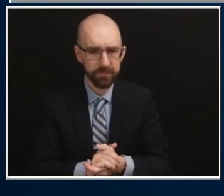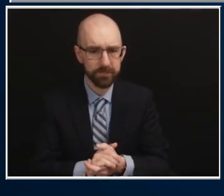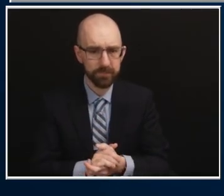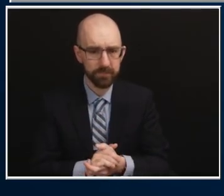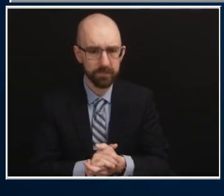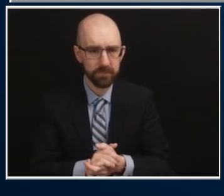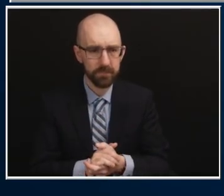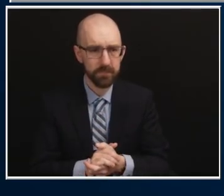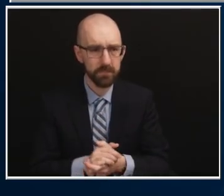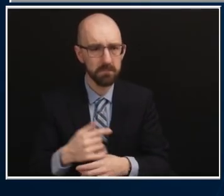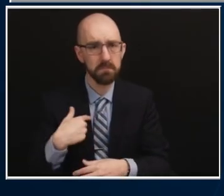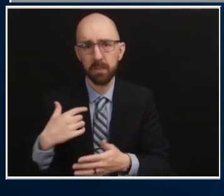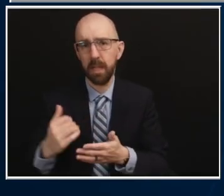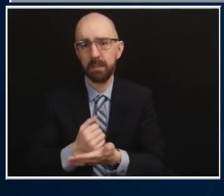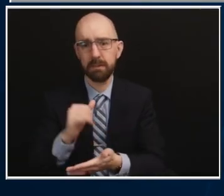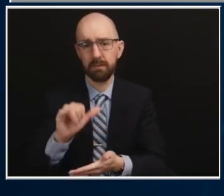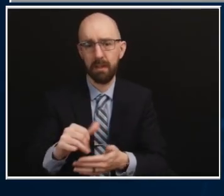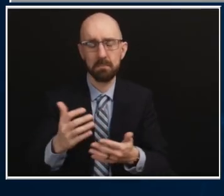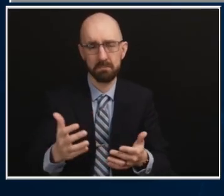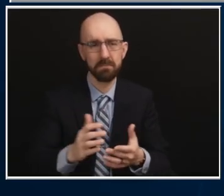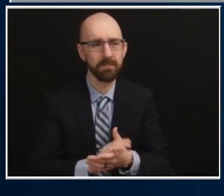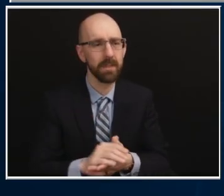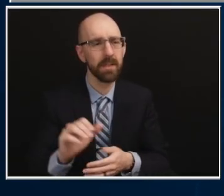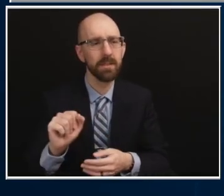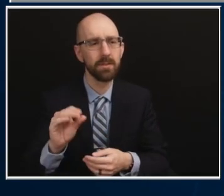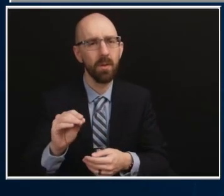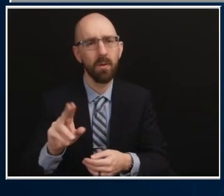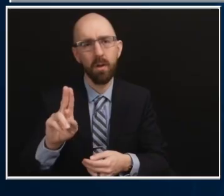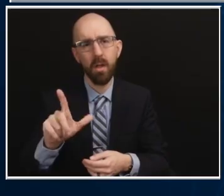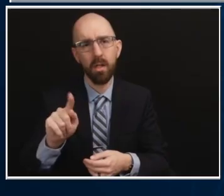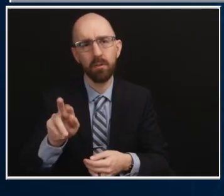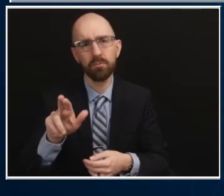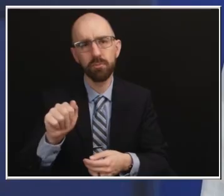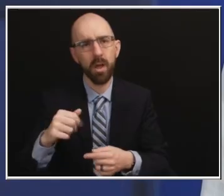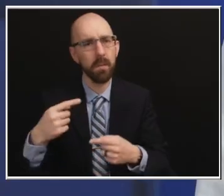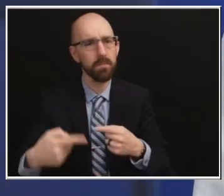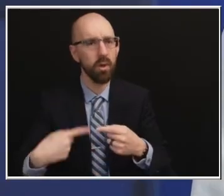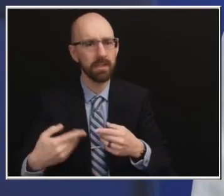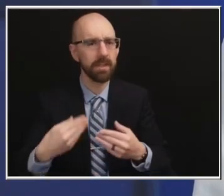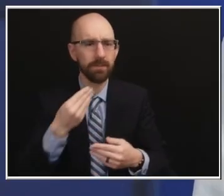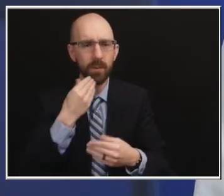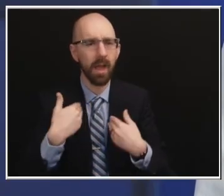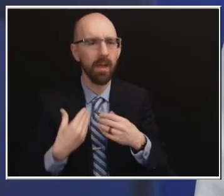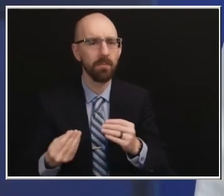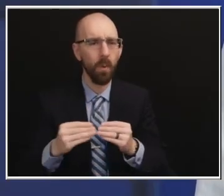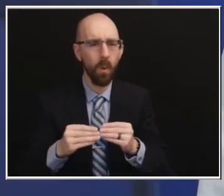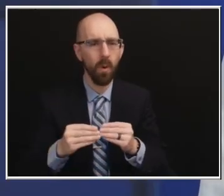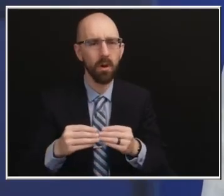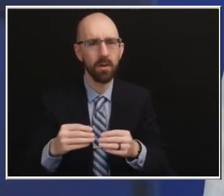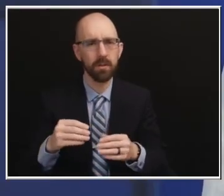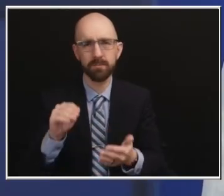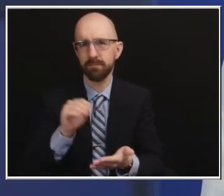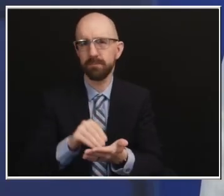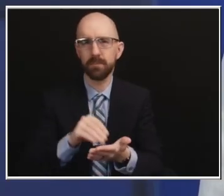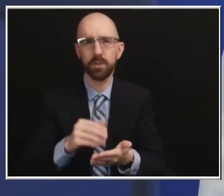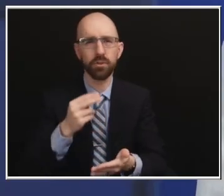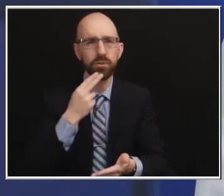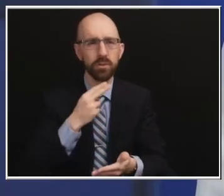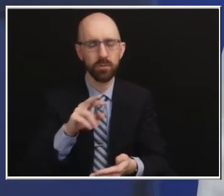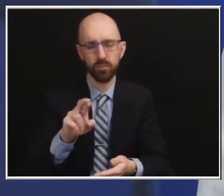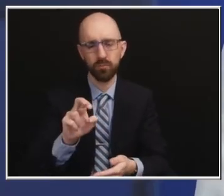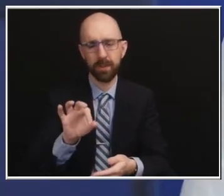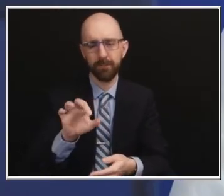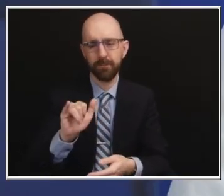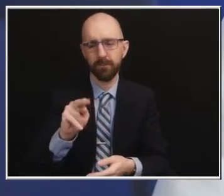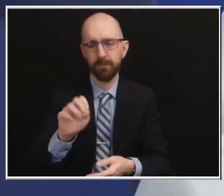I can take that one. So ultra-processed foods tend to have more refined sugars, and because they have more refined